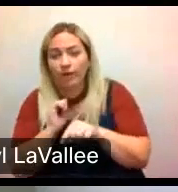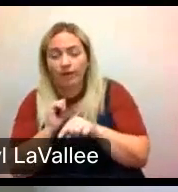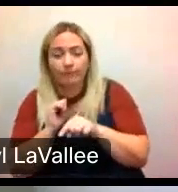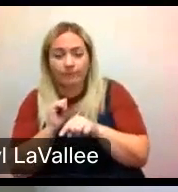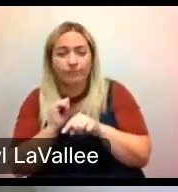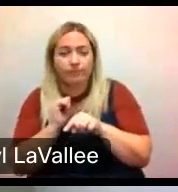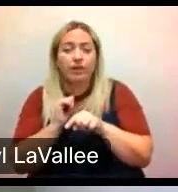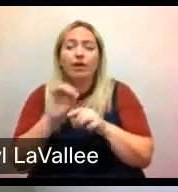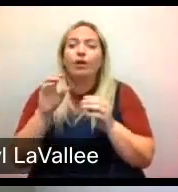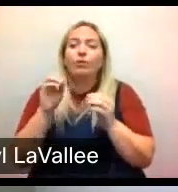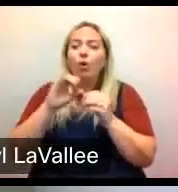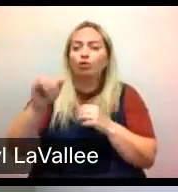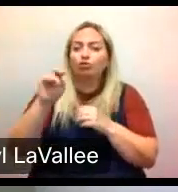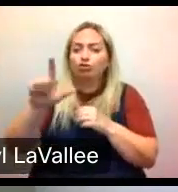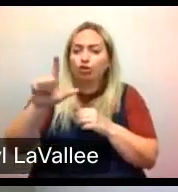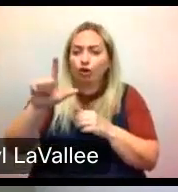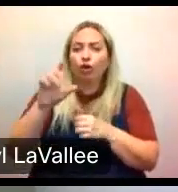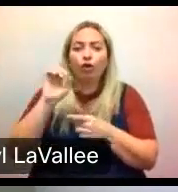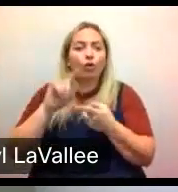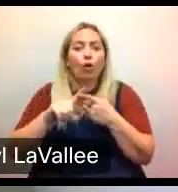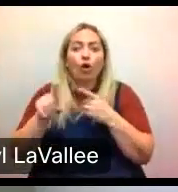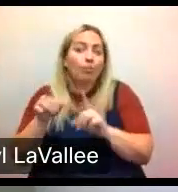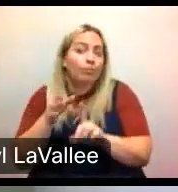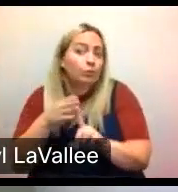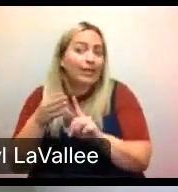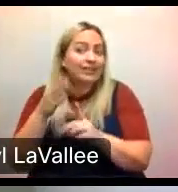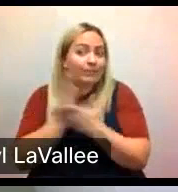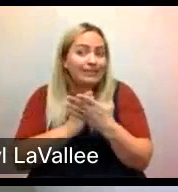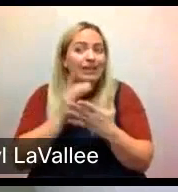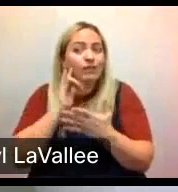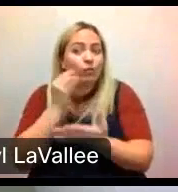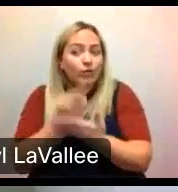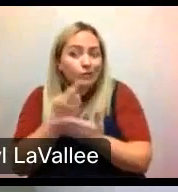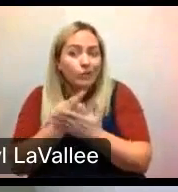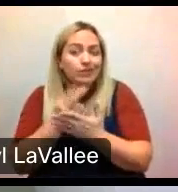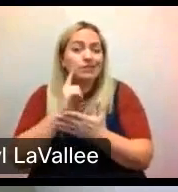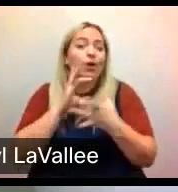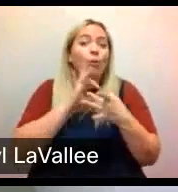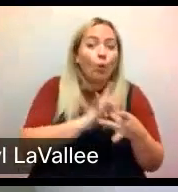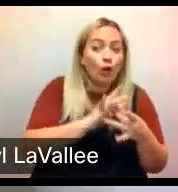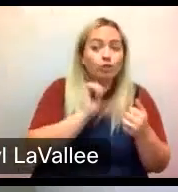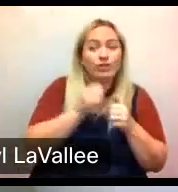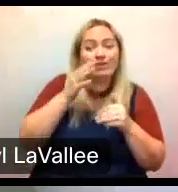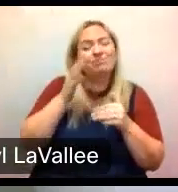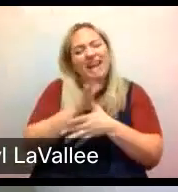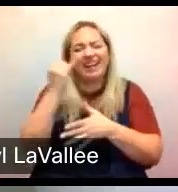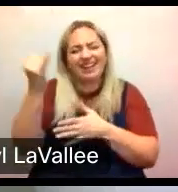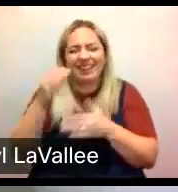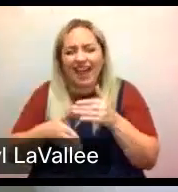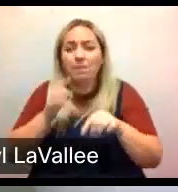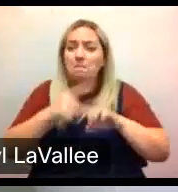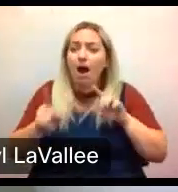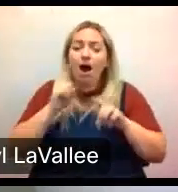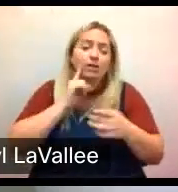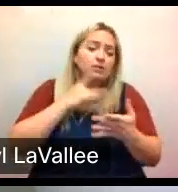more journalistic piece or persuasive piece, which may, work towards the main idea at the end. But usually academic